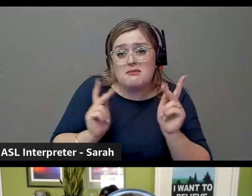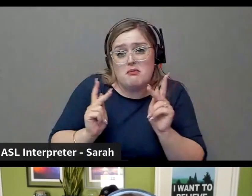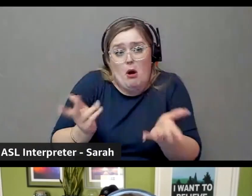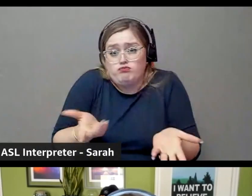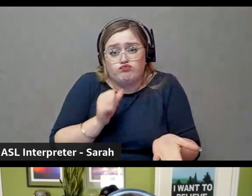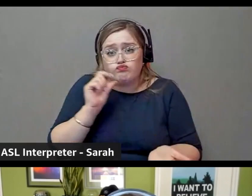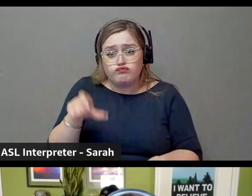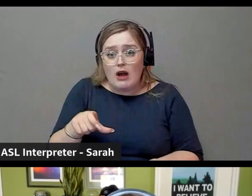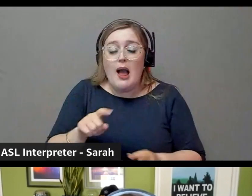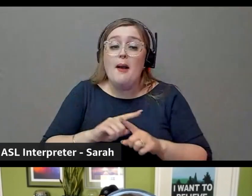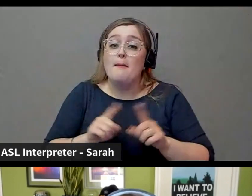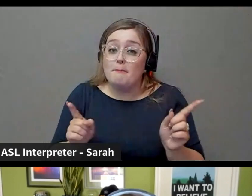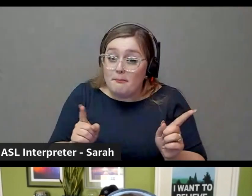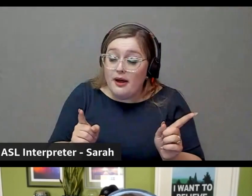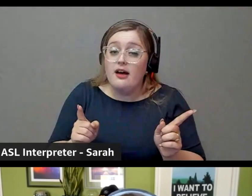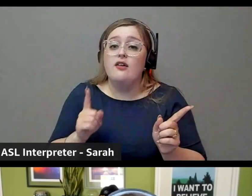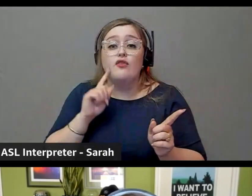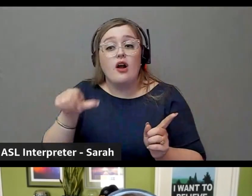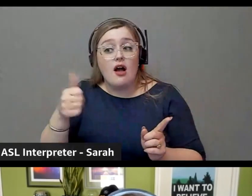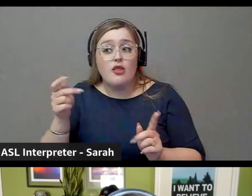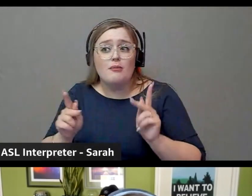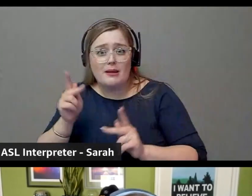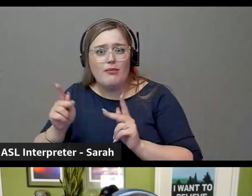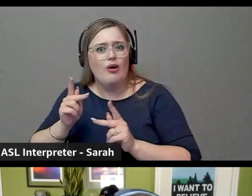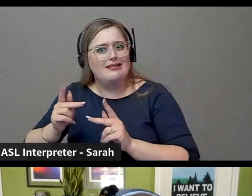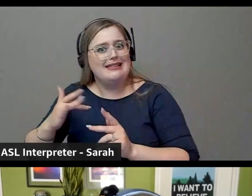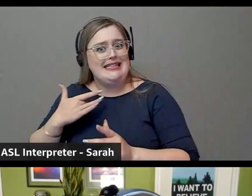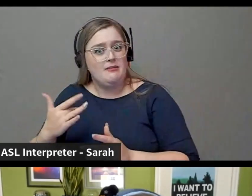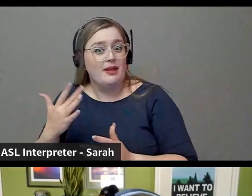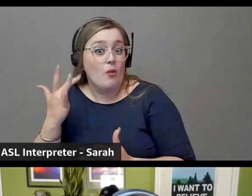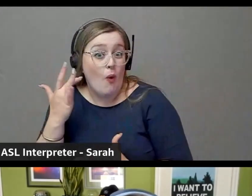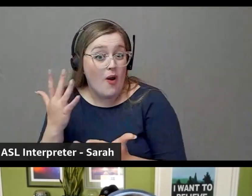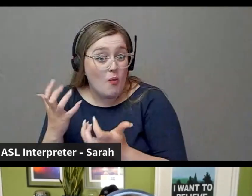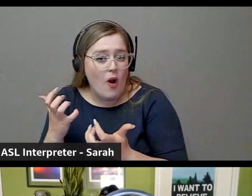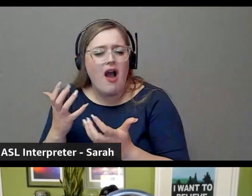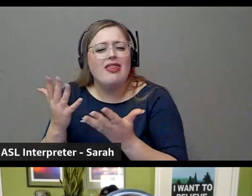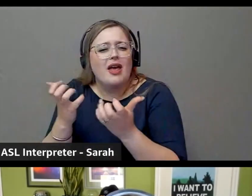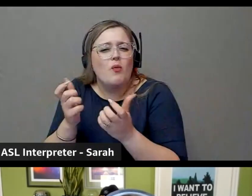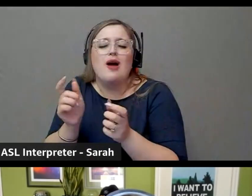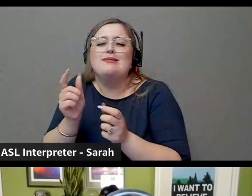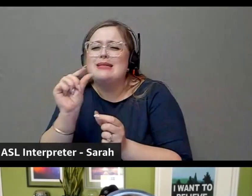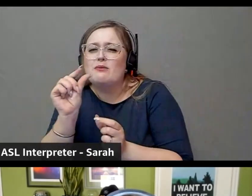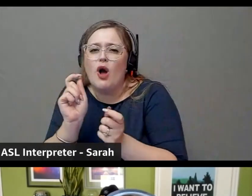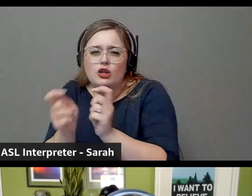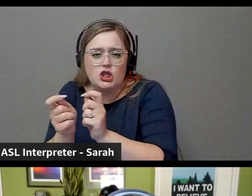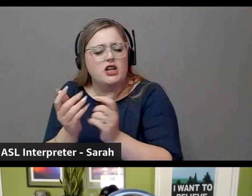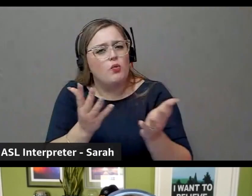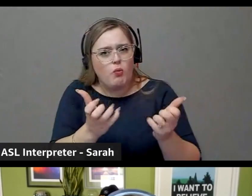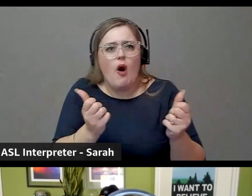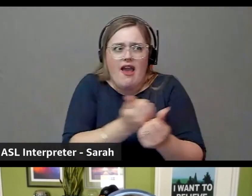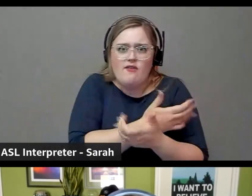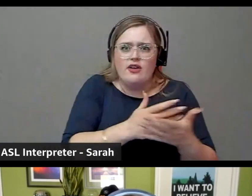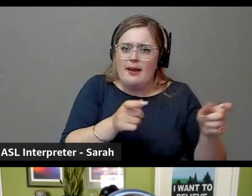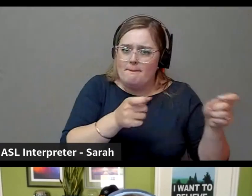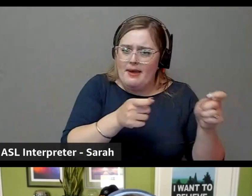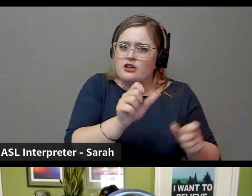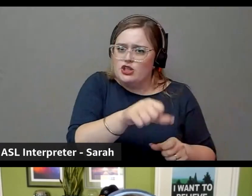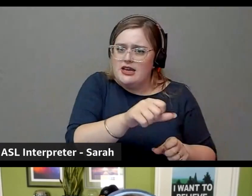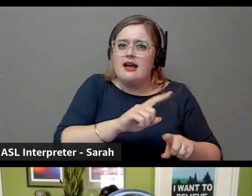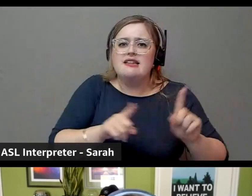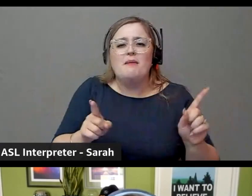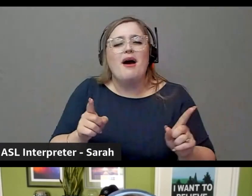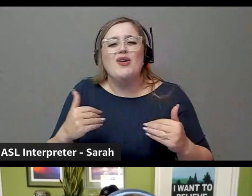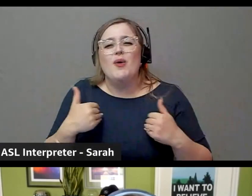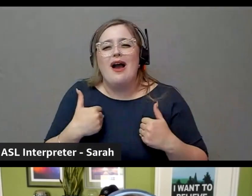one use case we've seen is probably the fact that they want to change something small. You want everything managed, but hey, you've got that old,